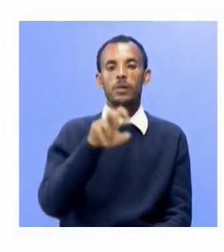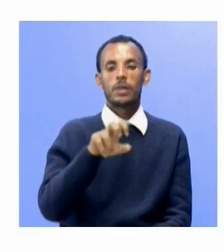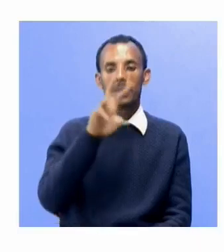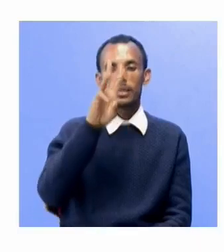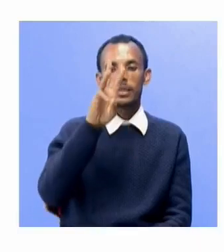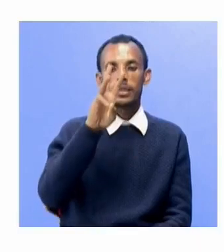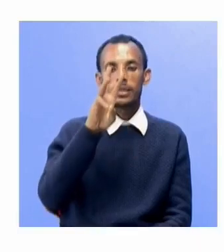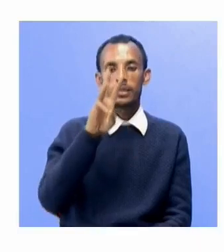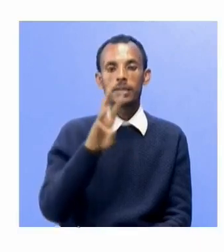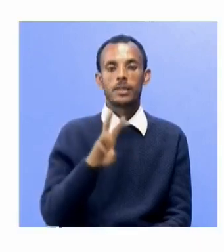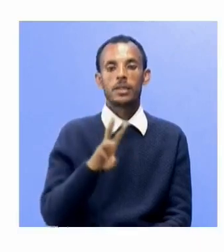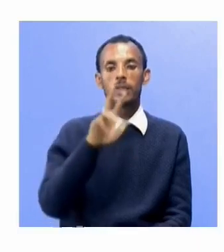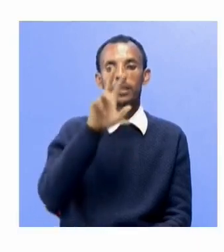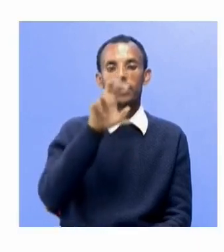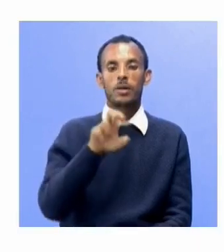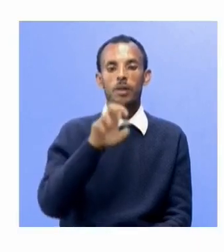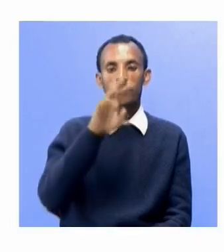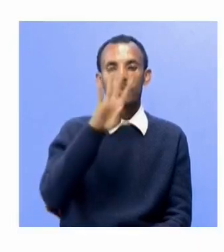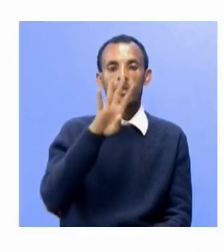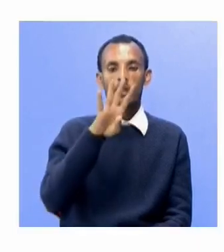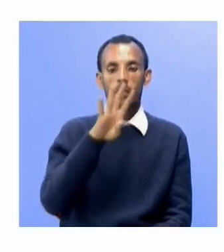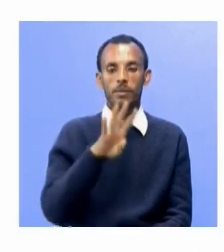26, 24,